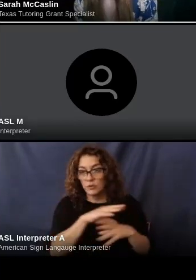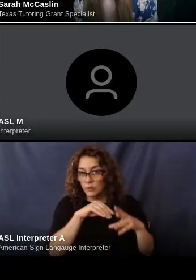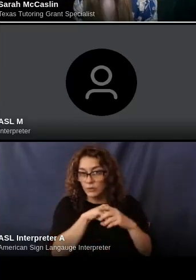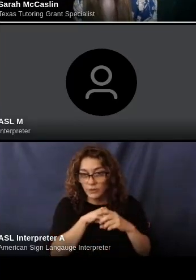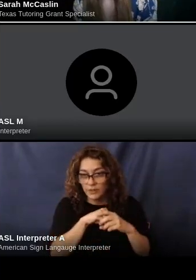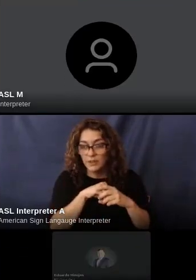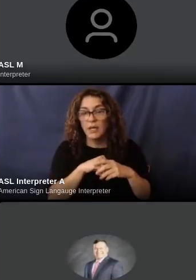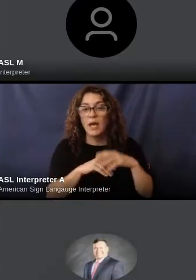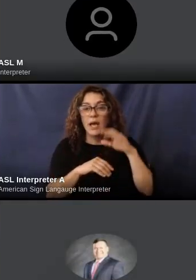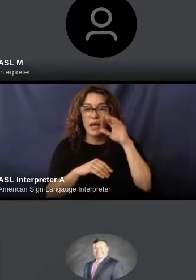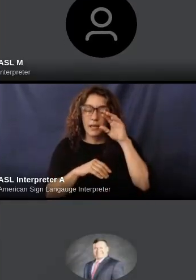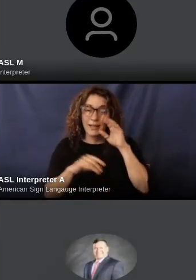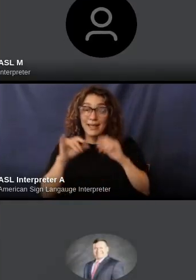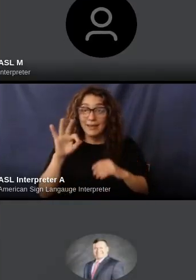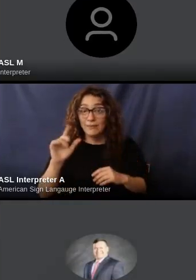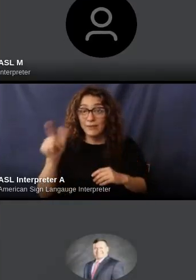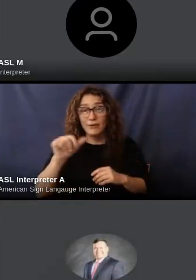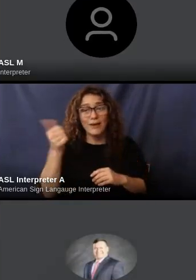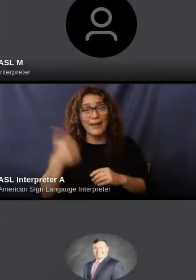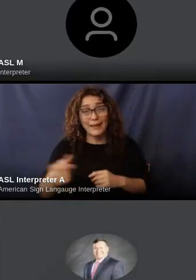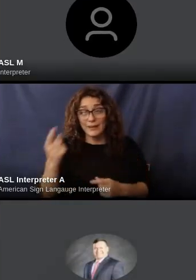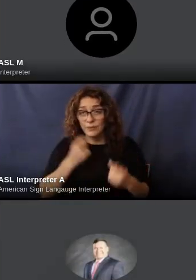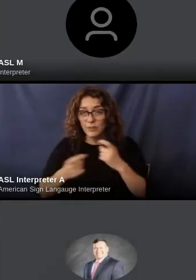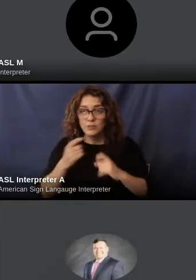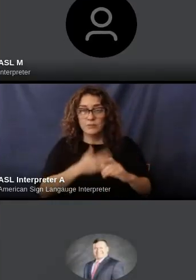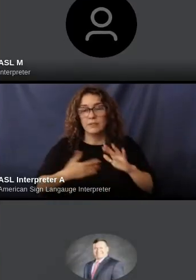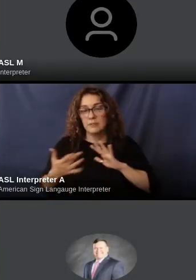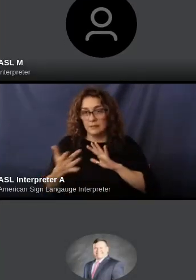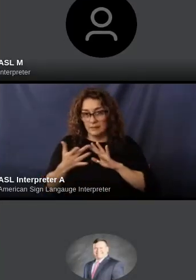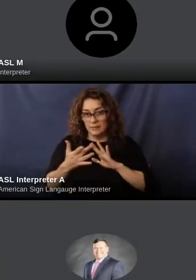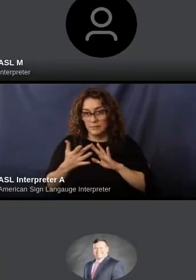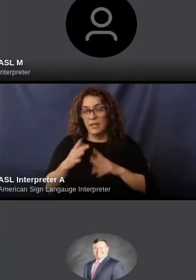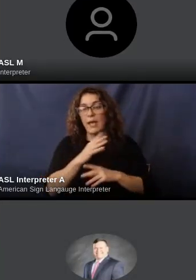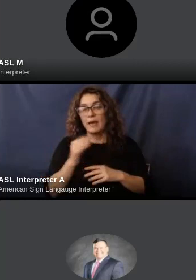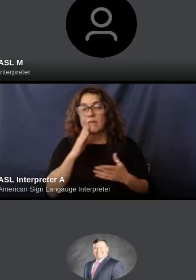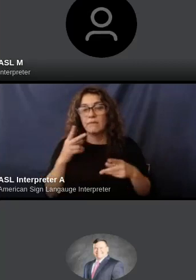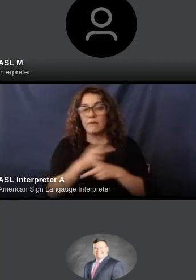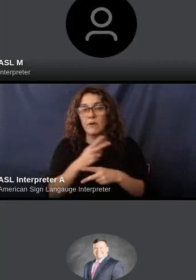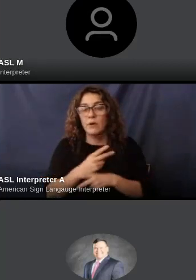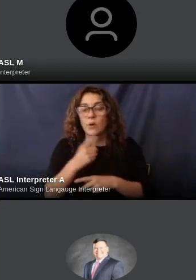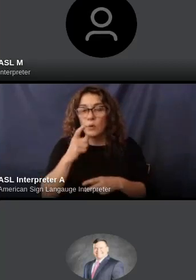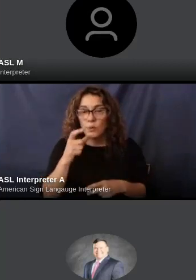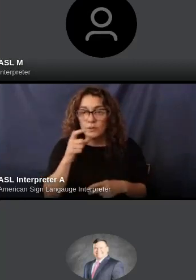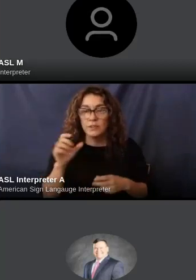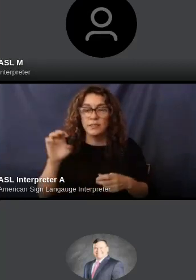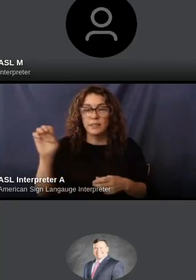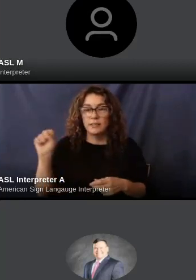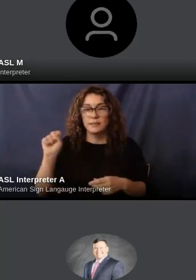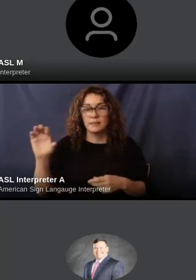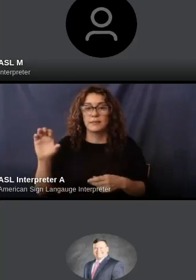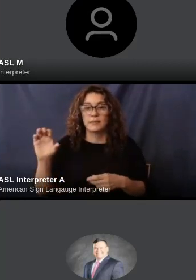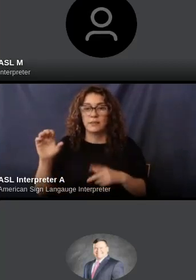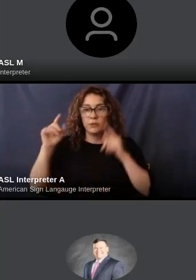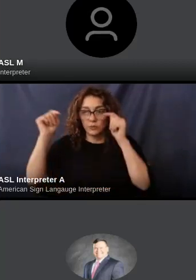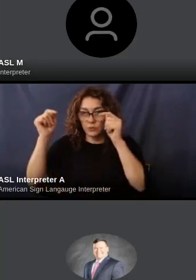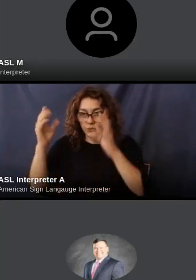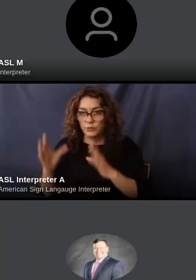to reiterate, please, if you don't already know, find out who your service center tutor lead is, get connected with